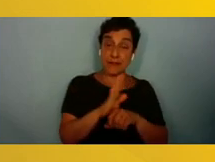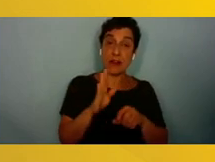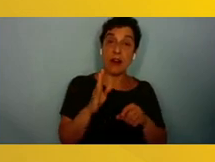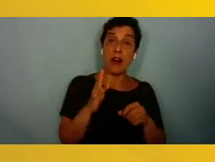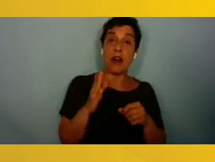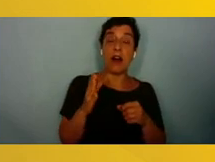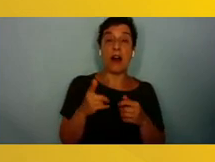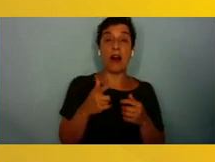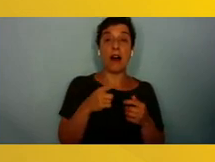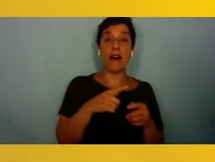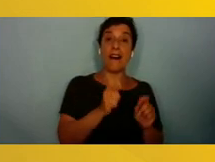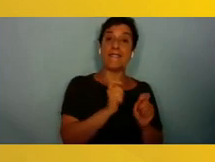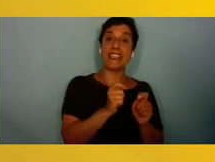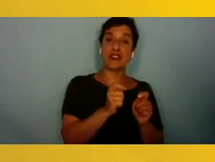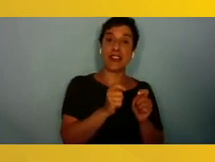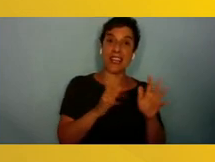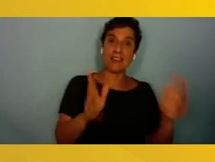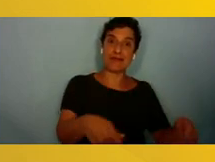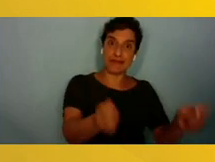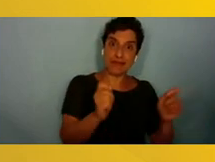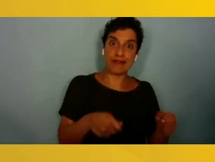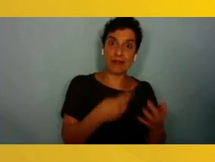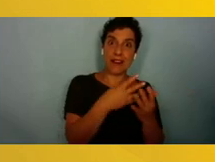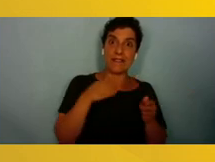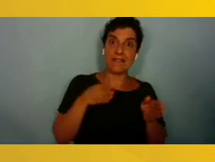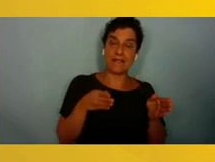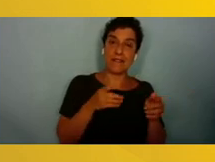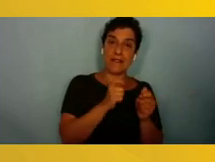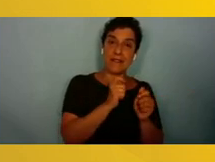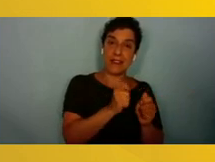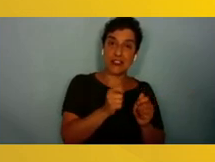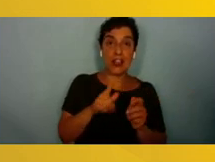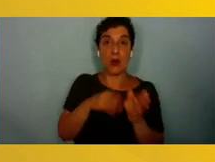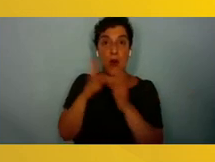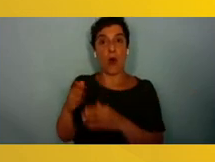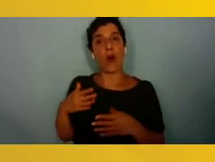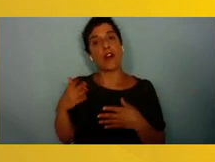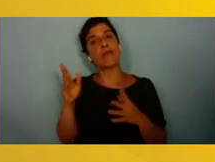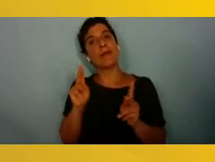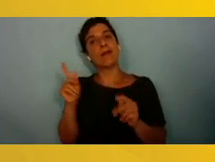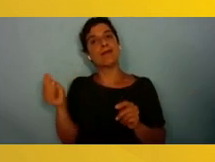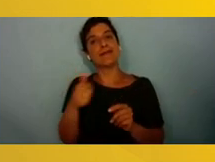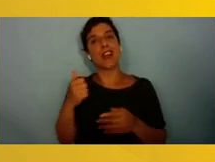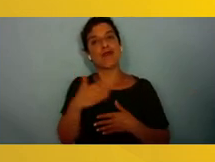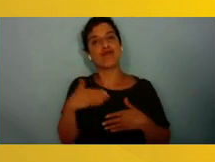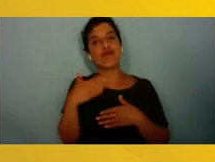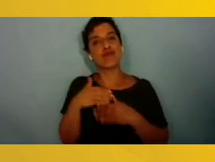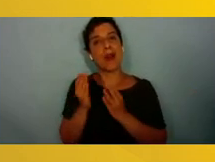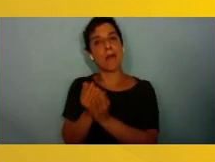boats? And it's really difficult to be able to identify